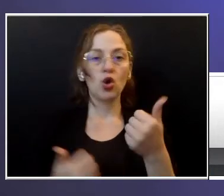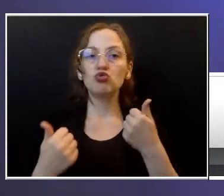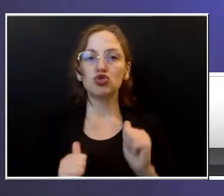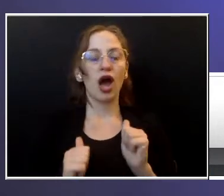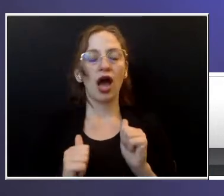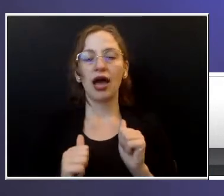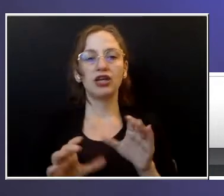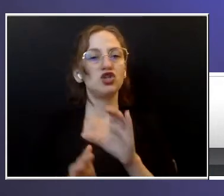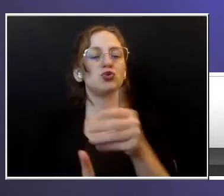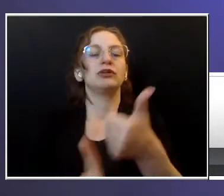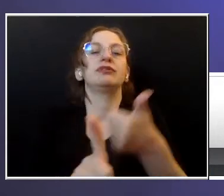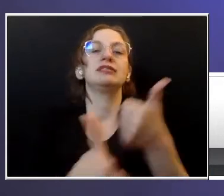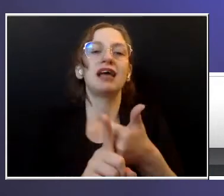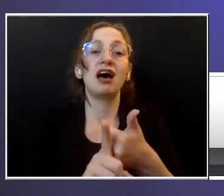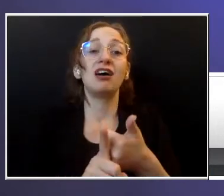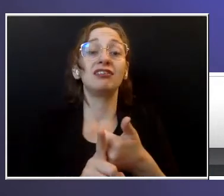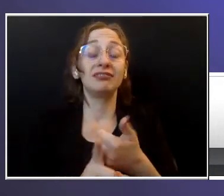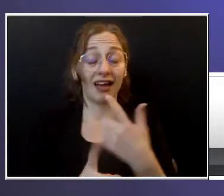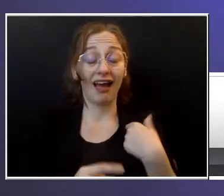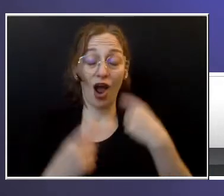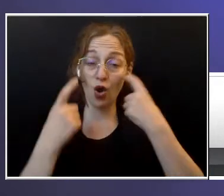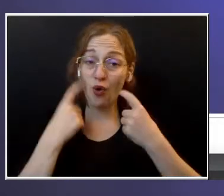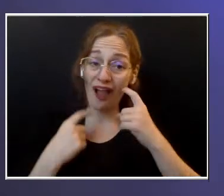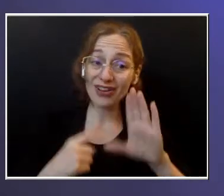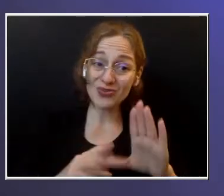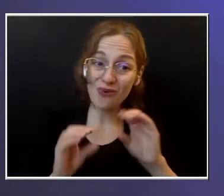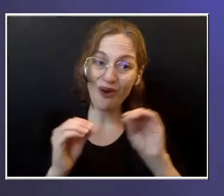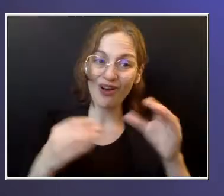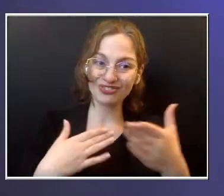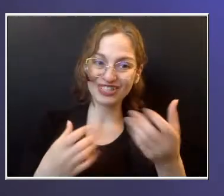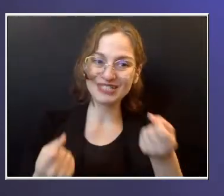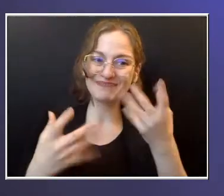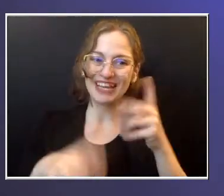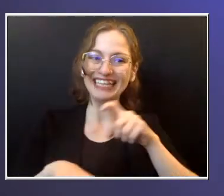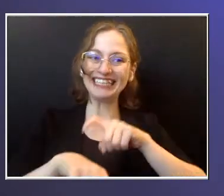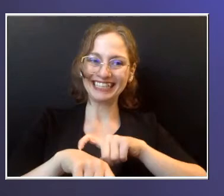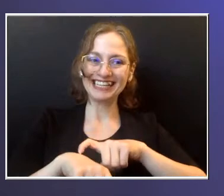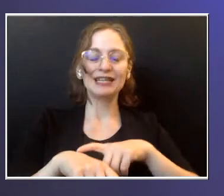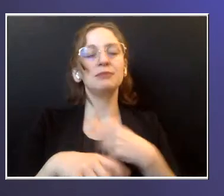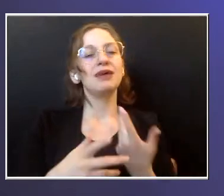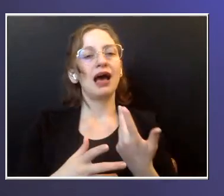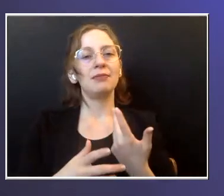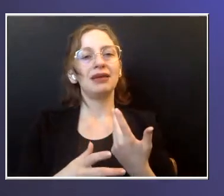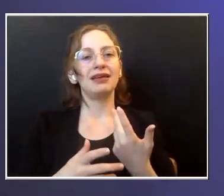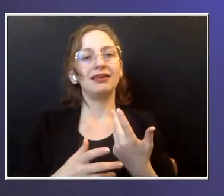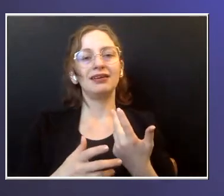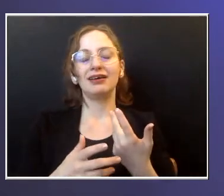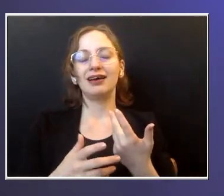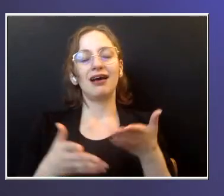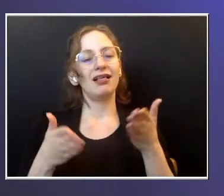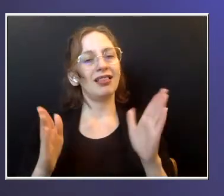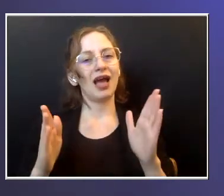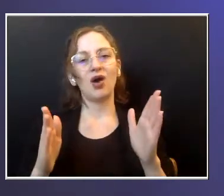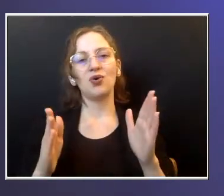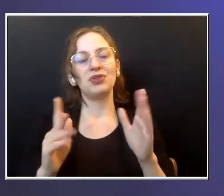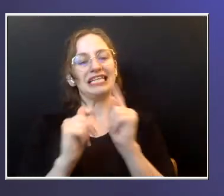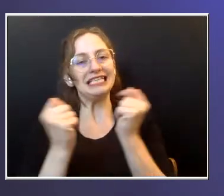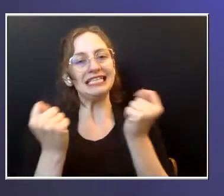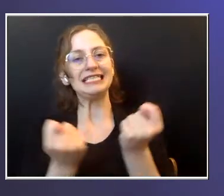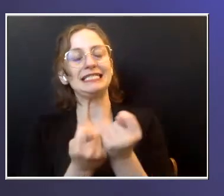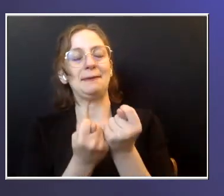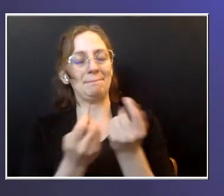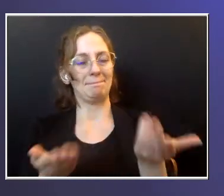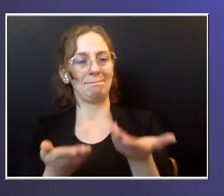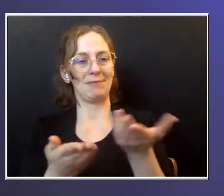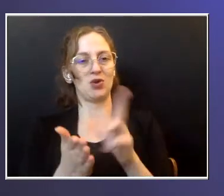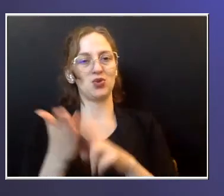multiple times, and just let the healing hands here at the university be there to support you in all ways,